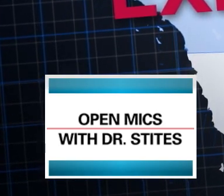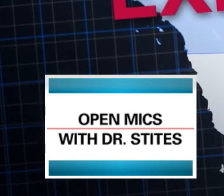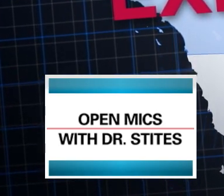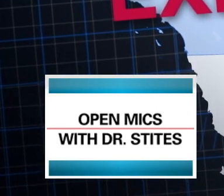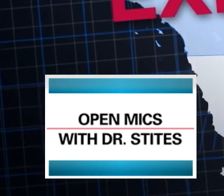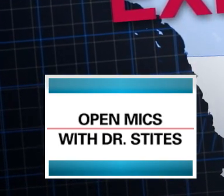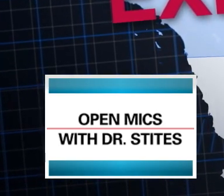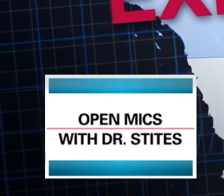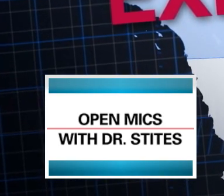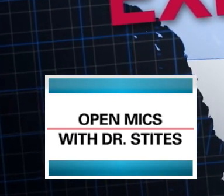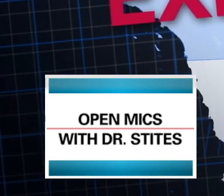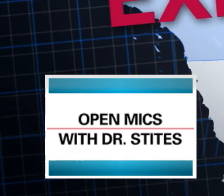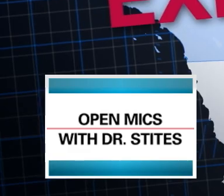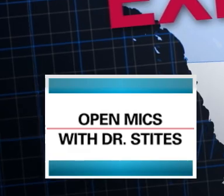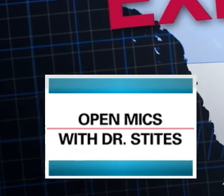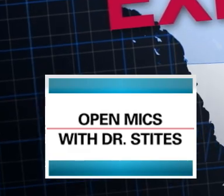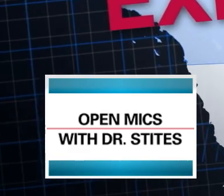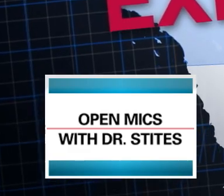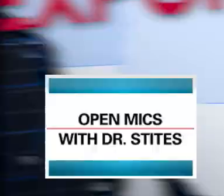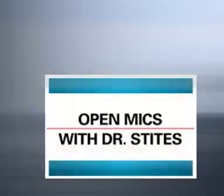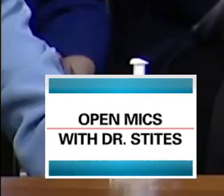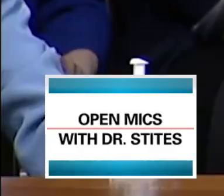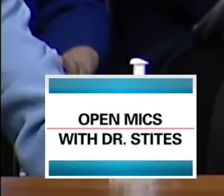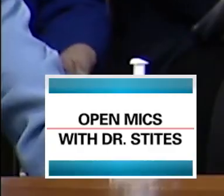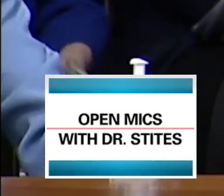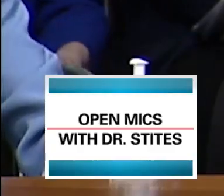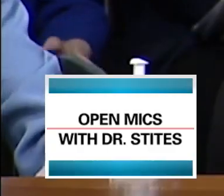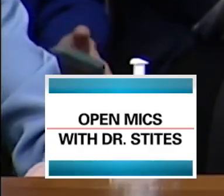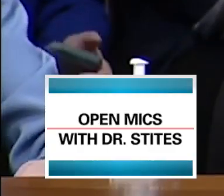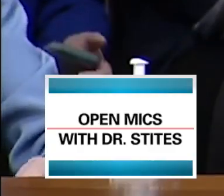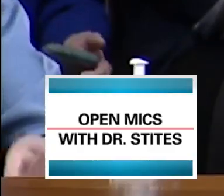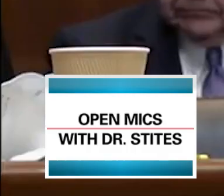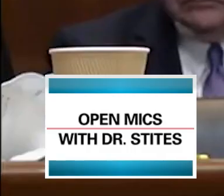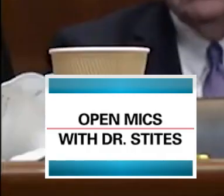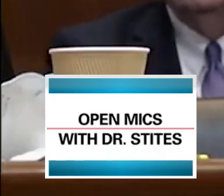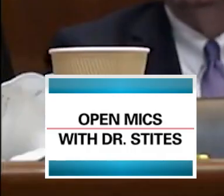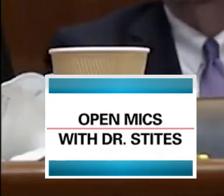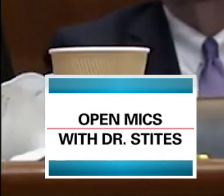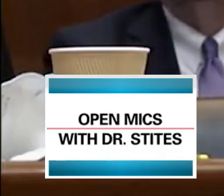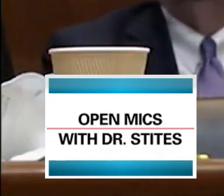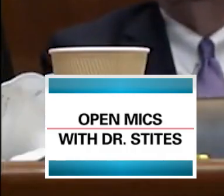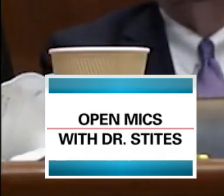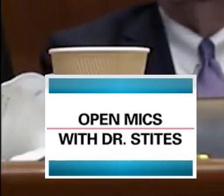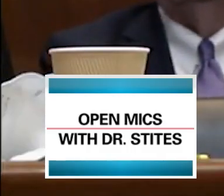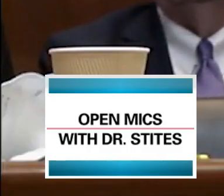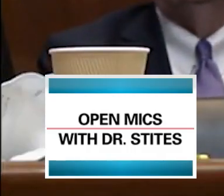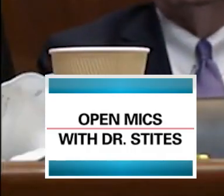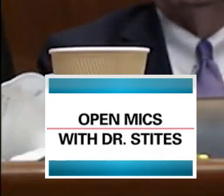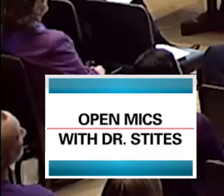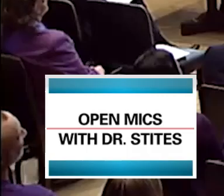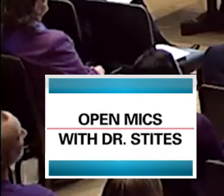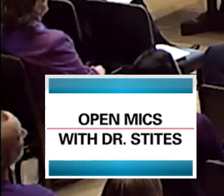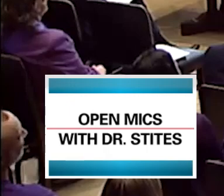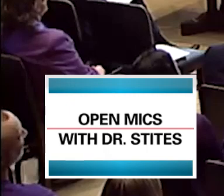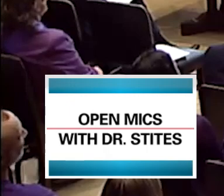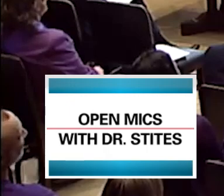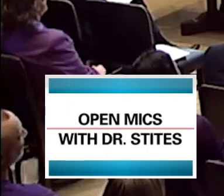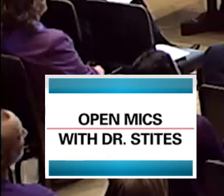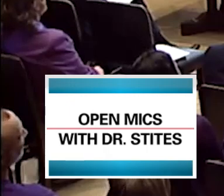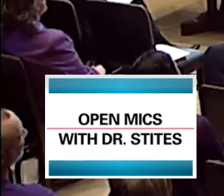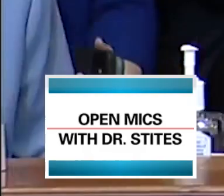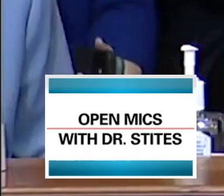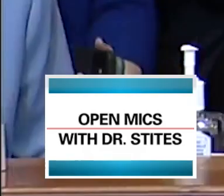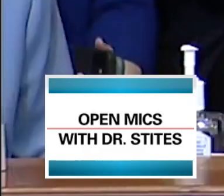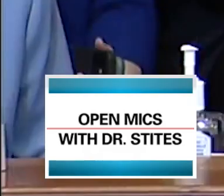in Chicago, Minnesota, Oklahoma, and Texas. In a recent hearing, Senator Moran told the HHS secretary that